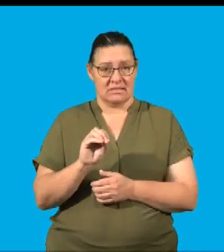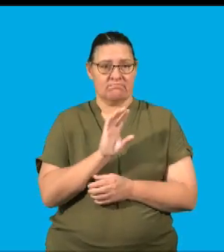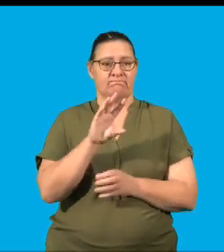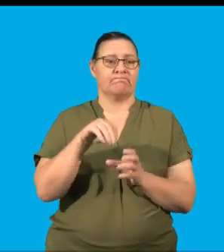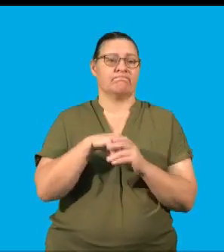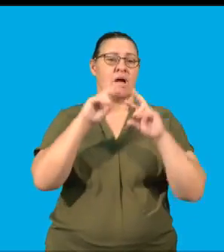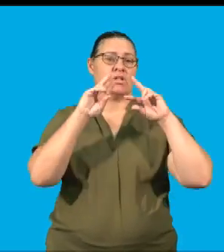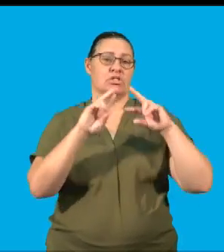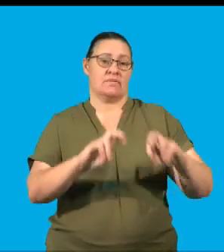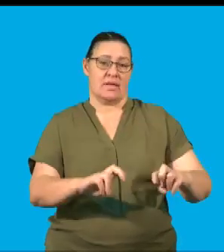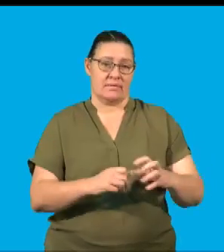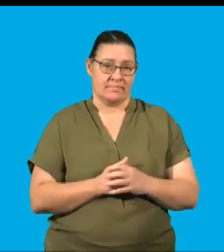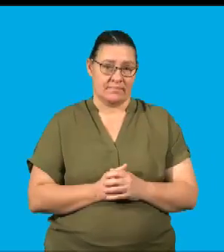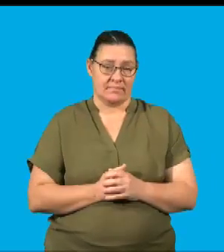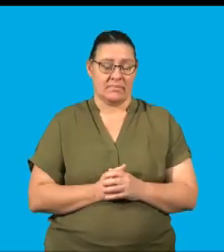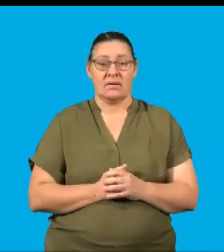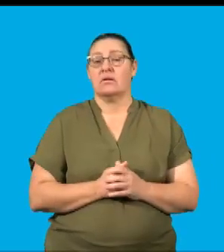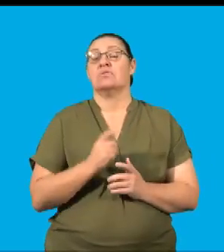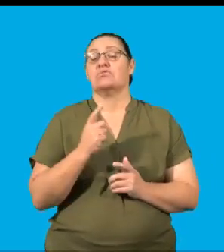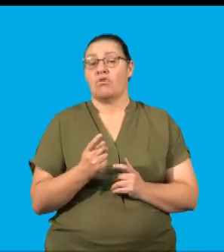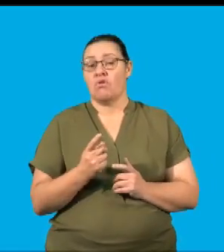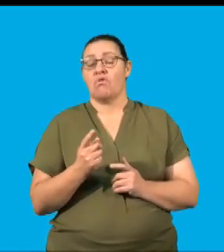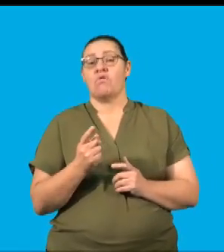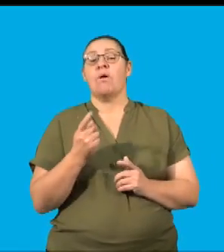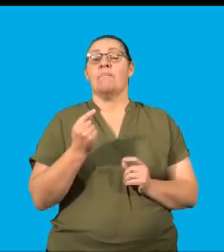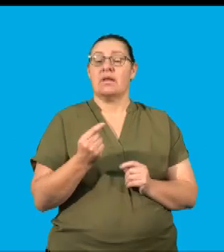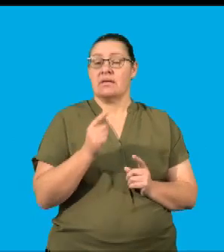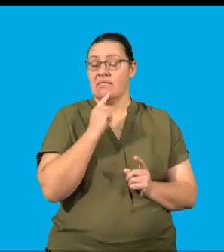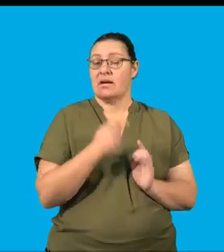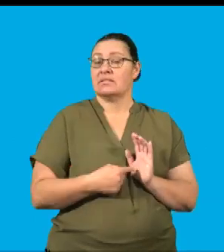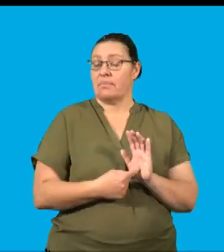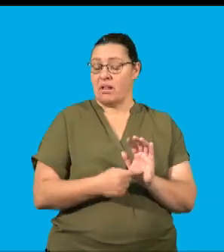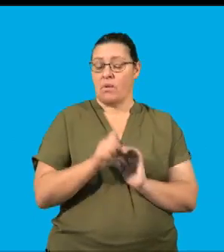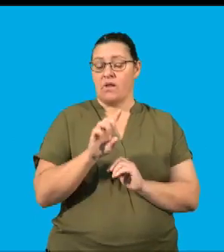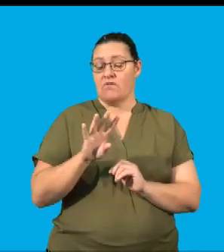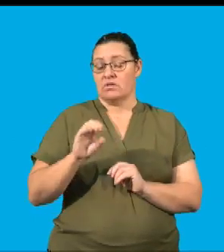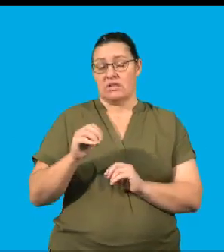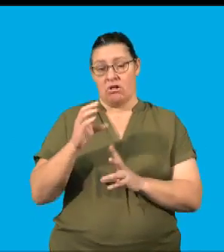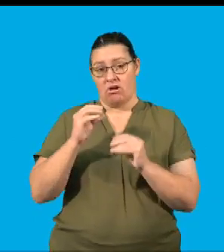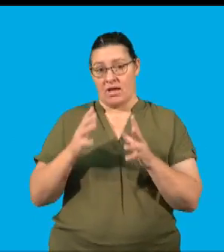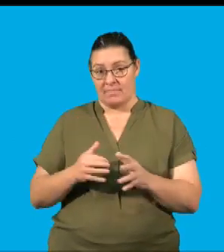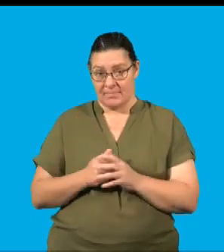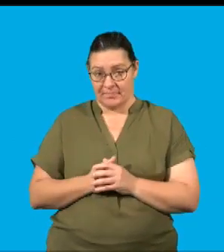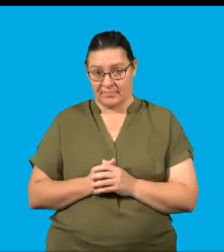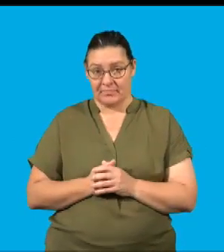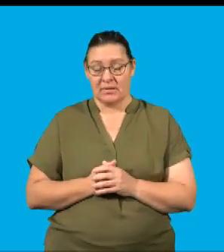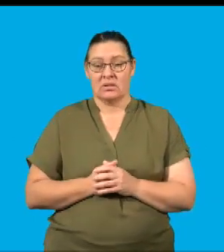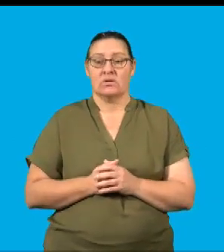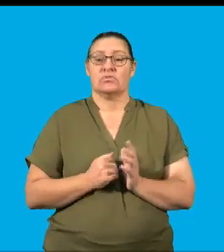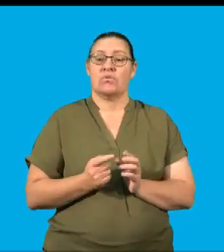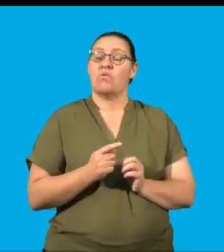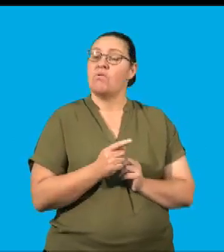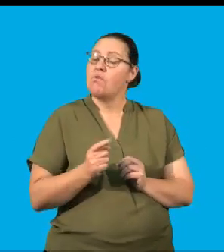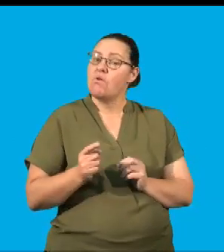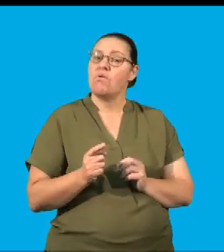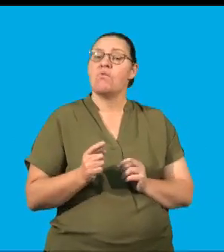140 people took part in this survey. So this is very important. You know your sample. You are working with a sample of 140